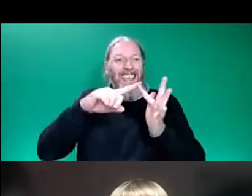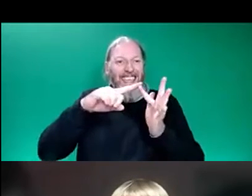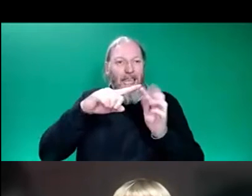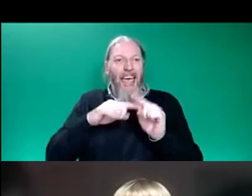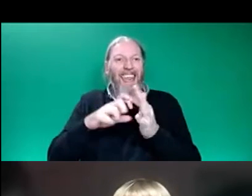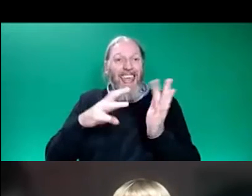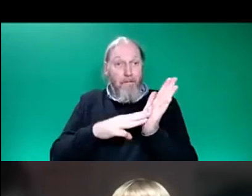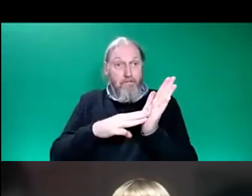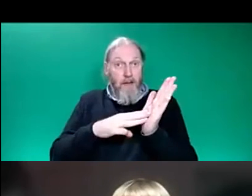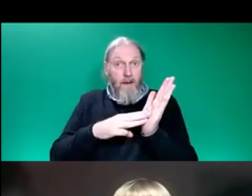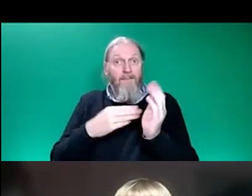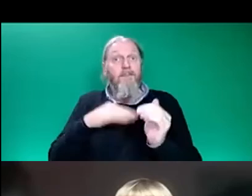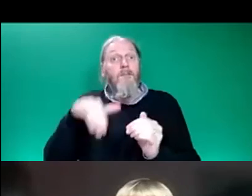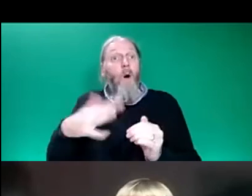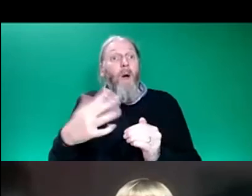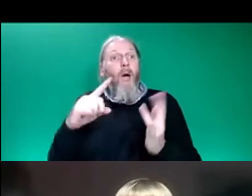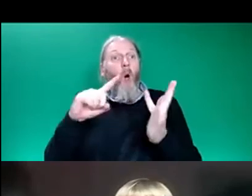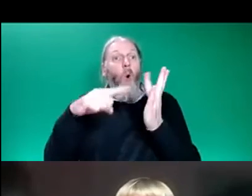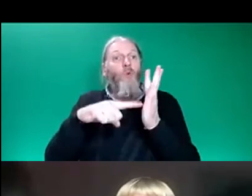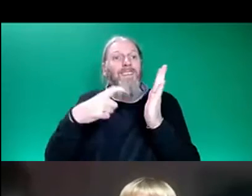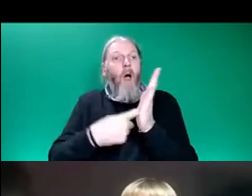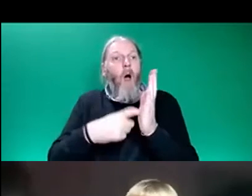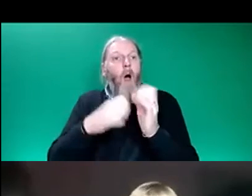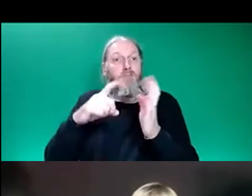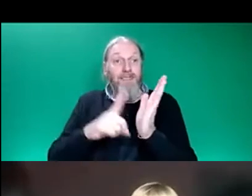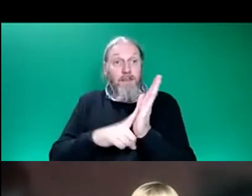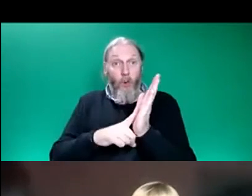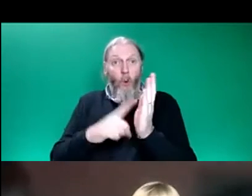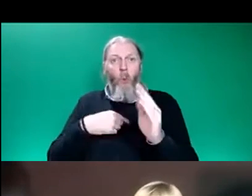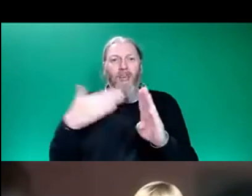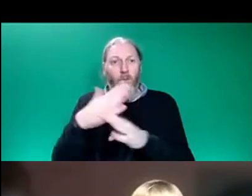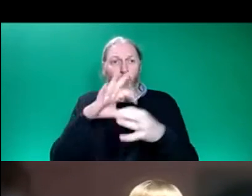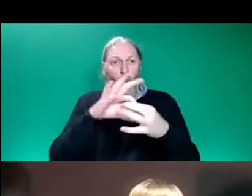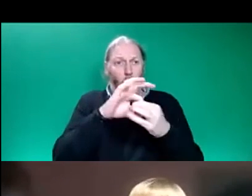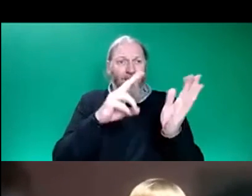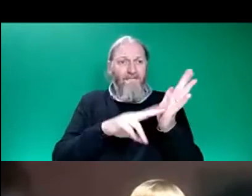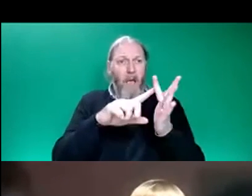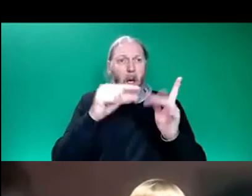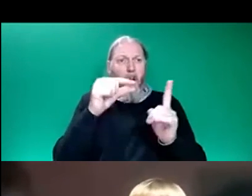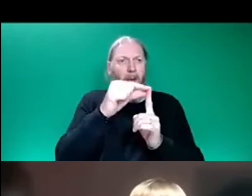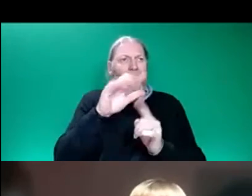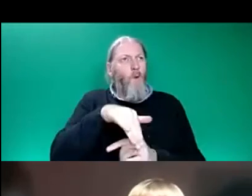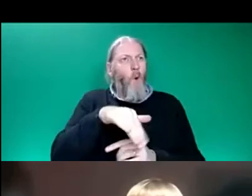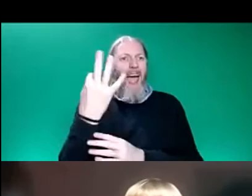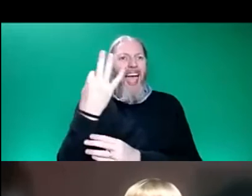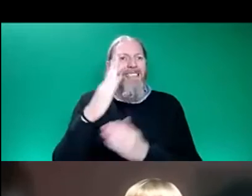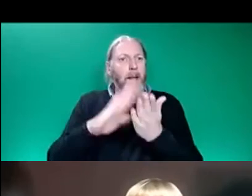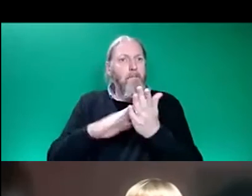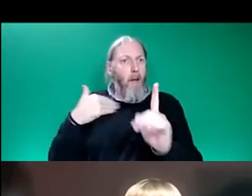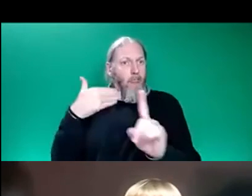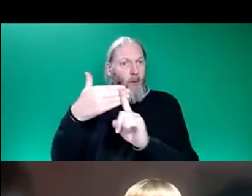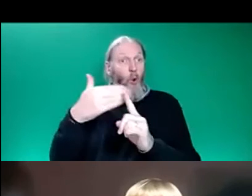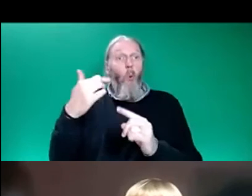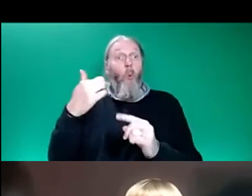from OTR Bristol. So OTR Bristol has worked within VIP for the past year and a half. So we joined much later to the project, but in